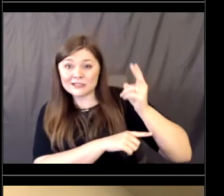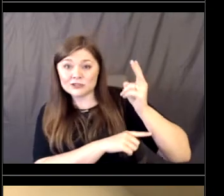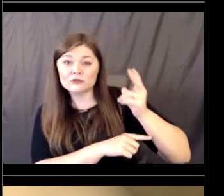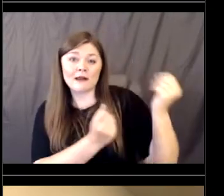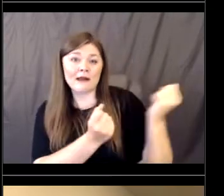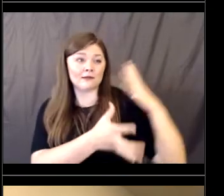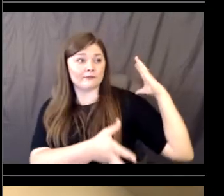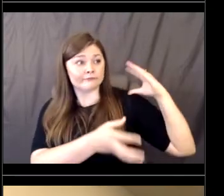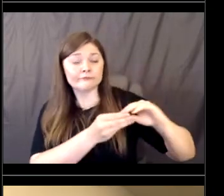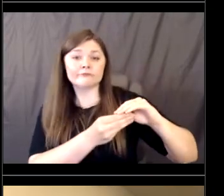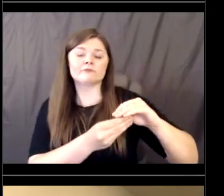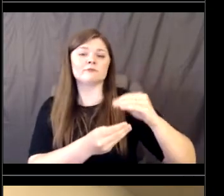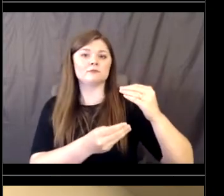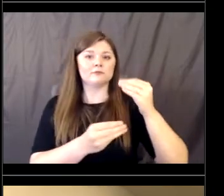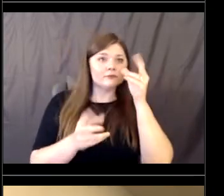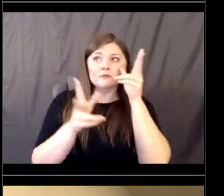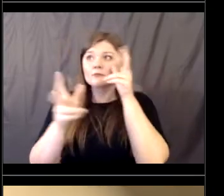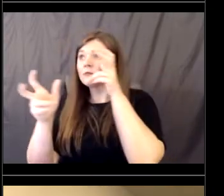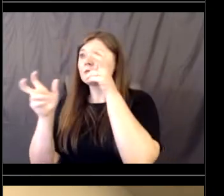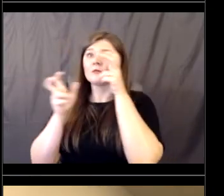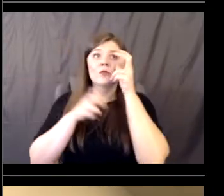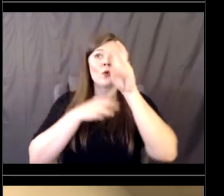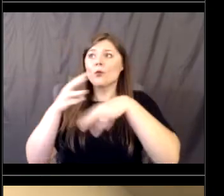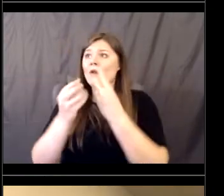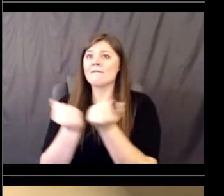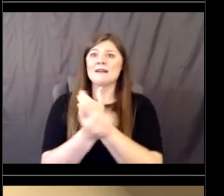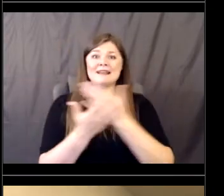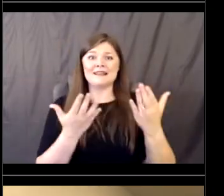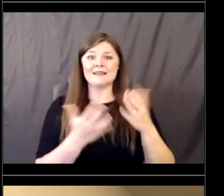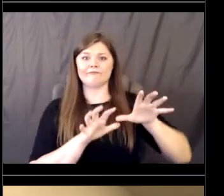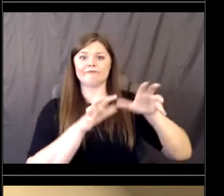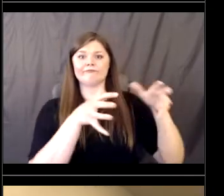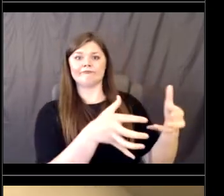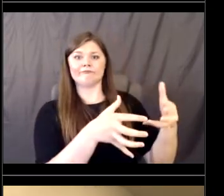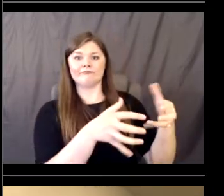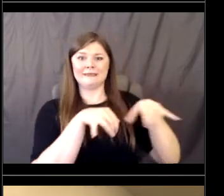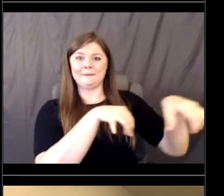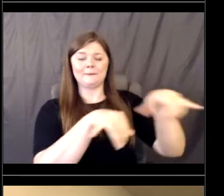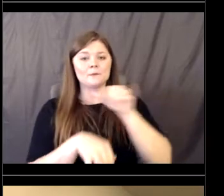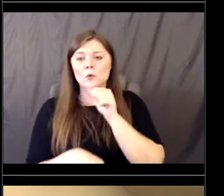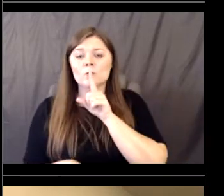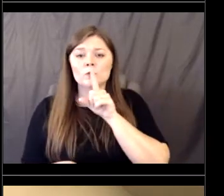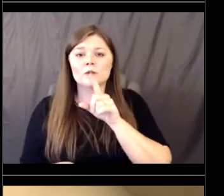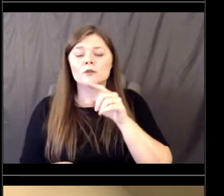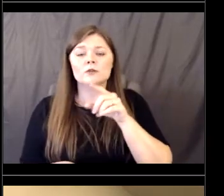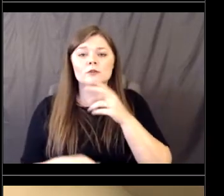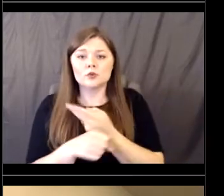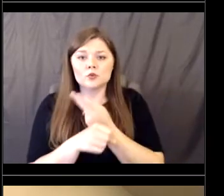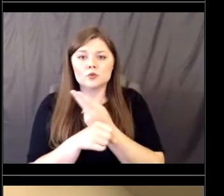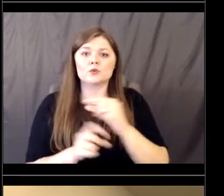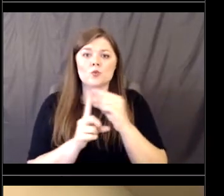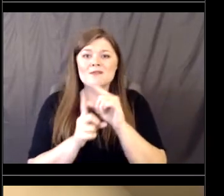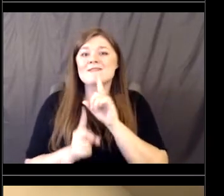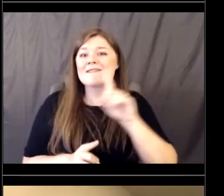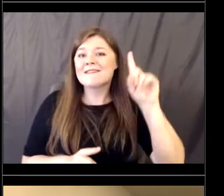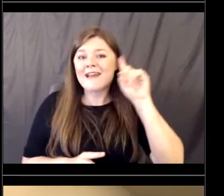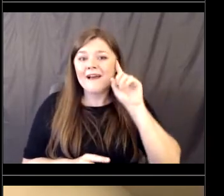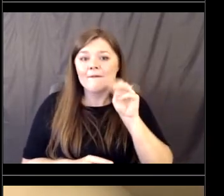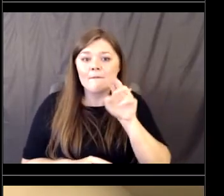world in similar ways. Obviously, I think most people know not to use the word deaf mute or use the word mute to describe people.